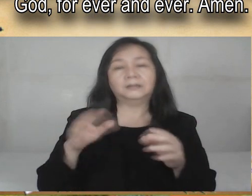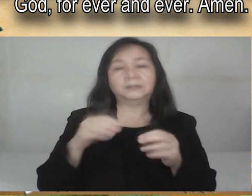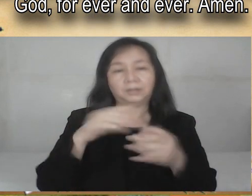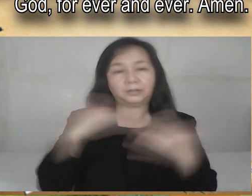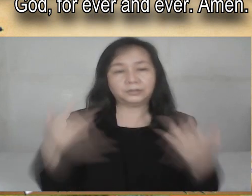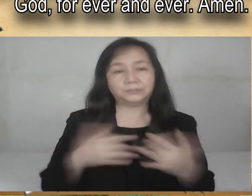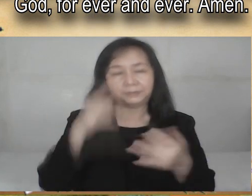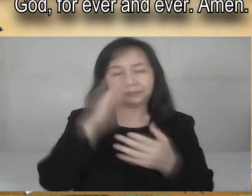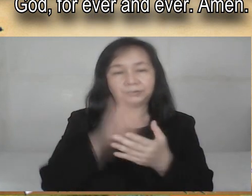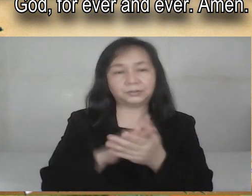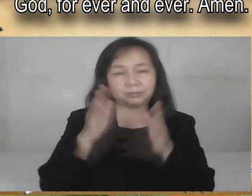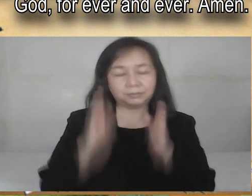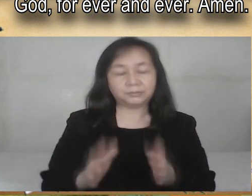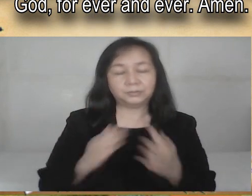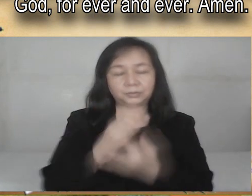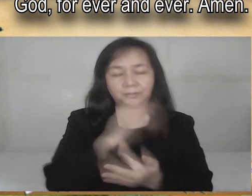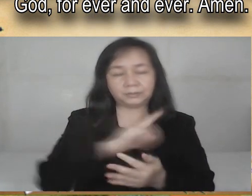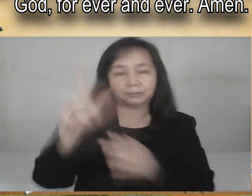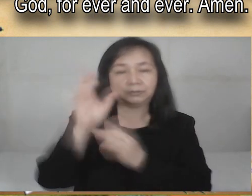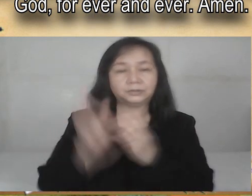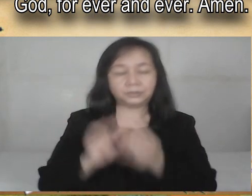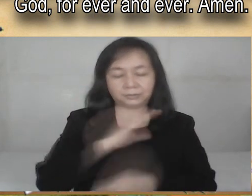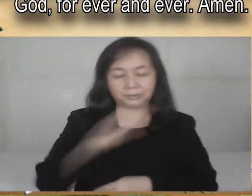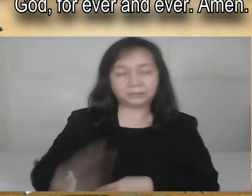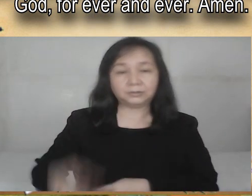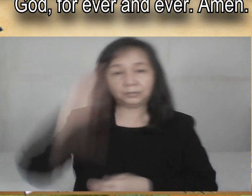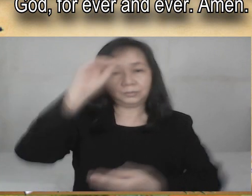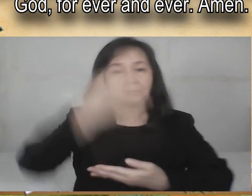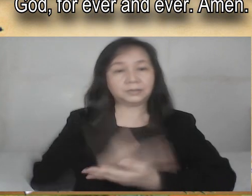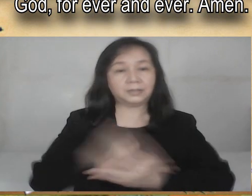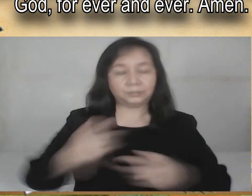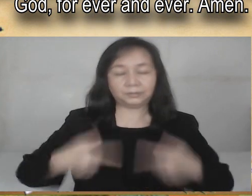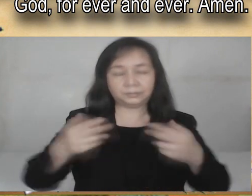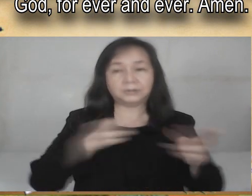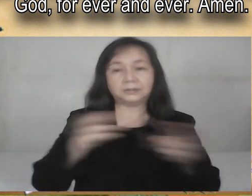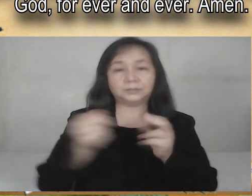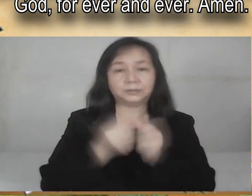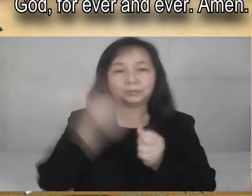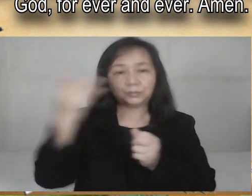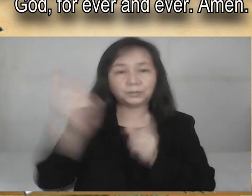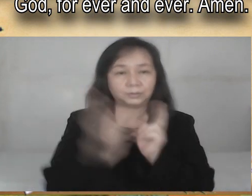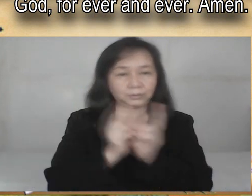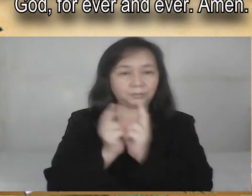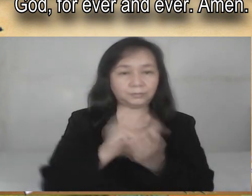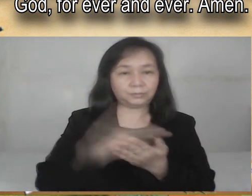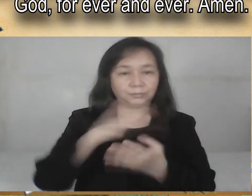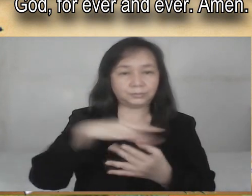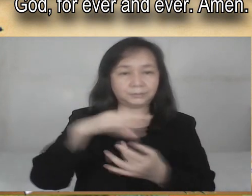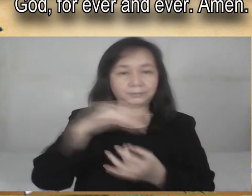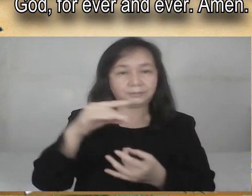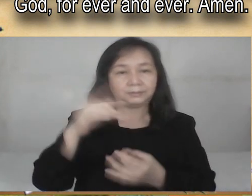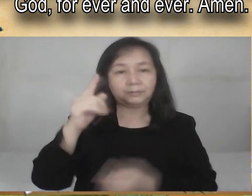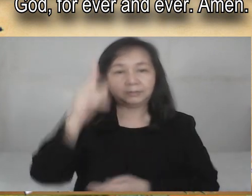more the hearts of believers through our Lord Jesus Christ, your Son, who lives and reigns with you in the unity of the